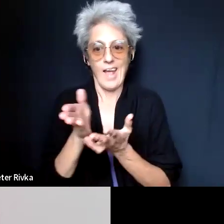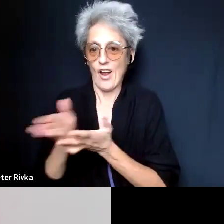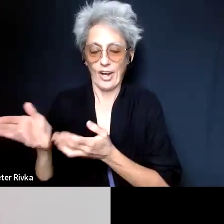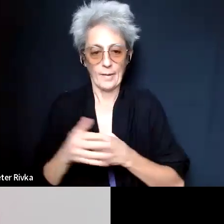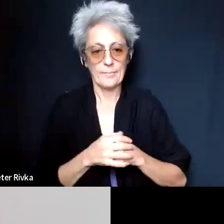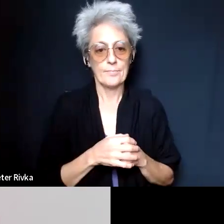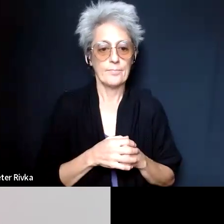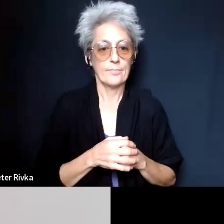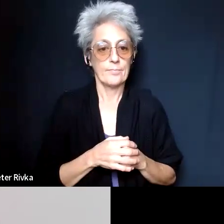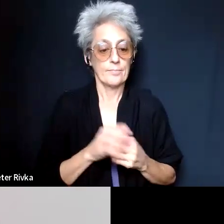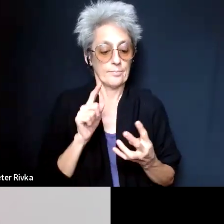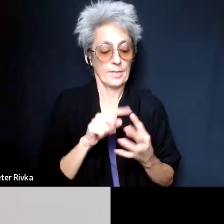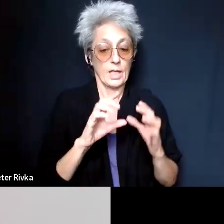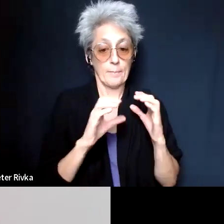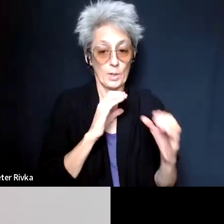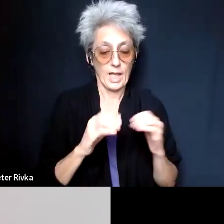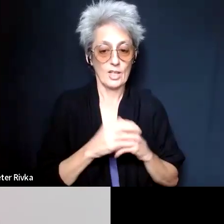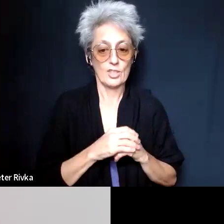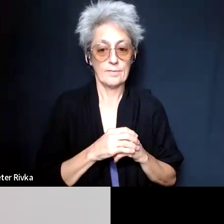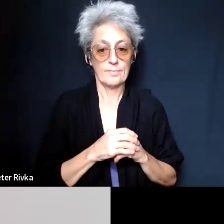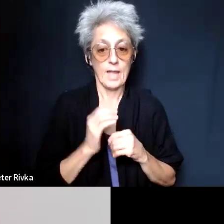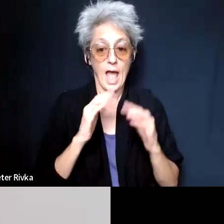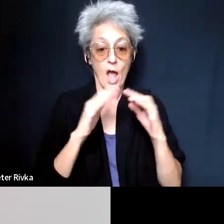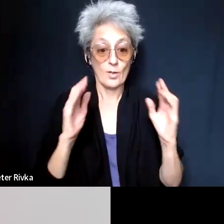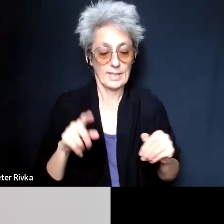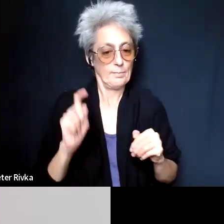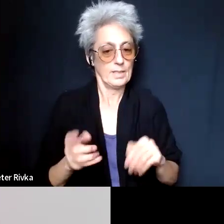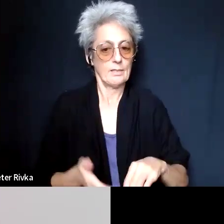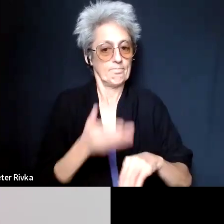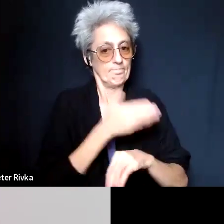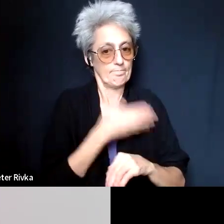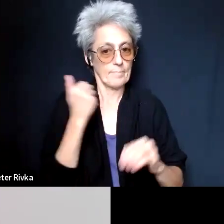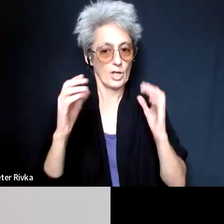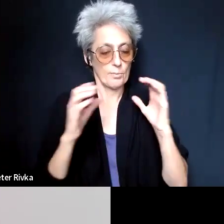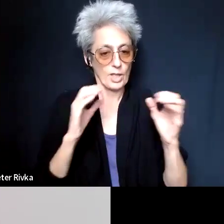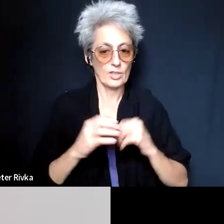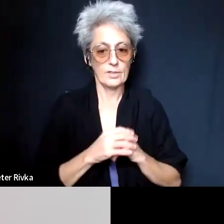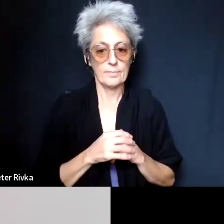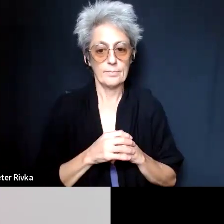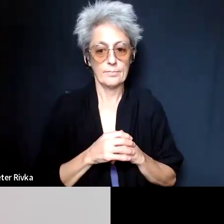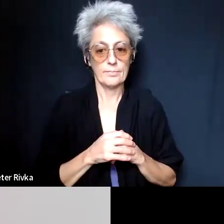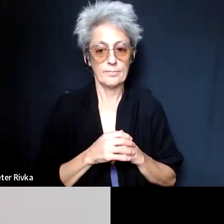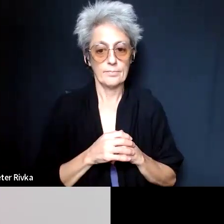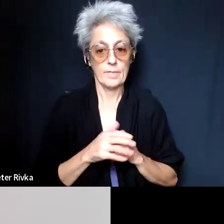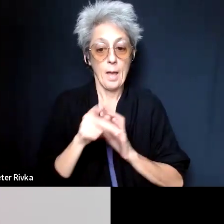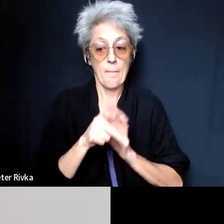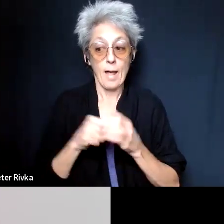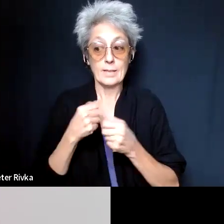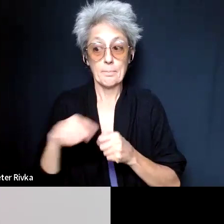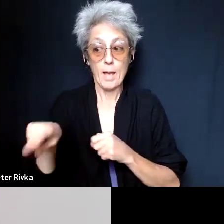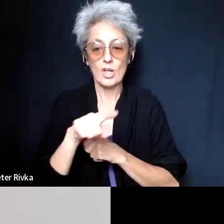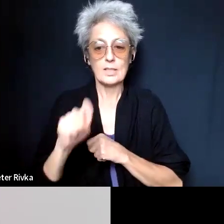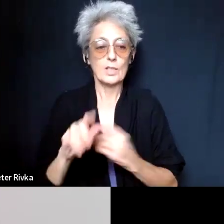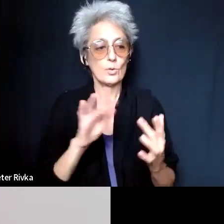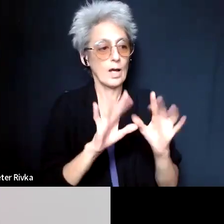One was communication, that our system needs to communicate better. Okay, that policy makers need to talk to families, need to talk to